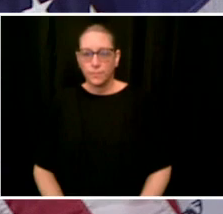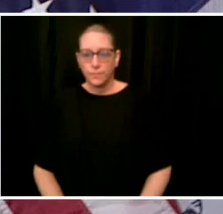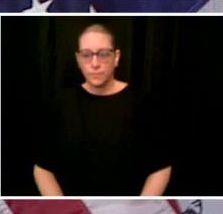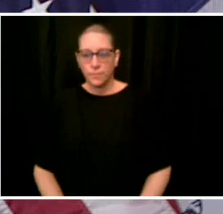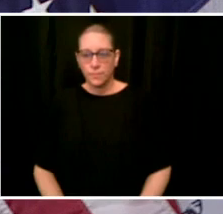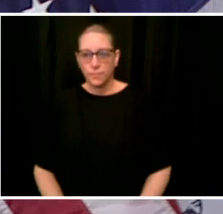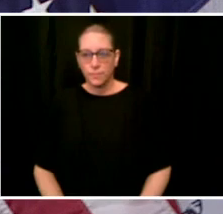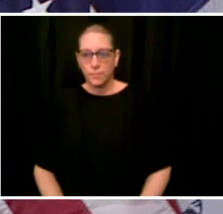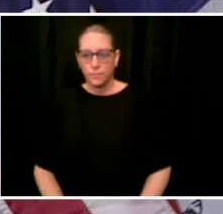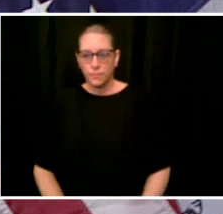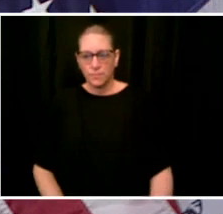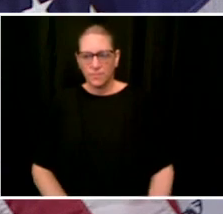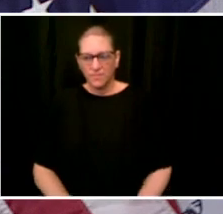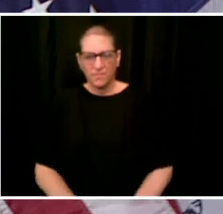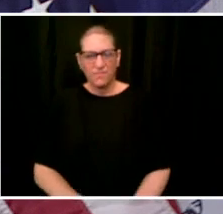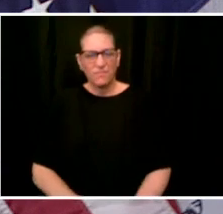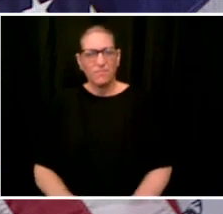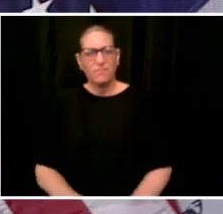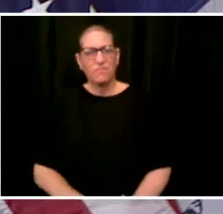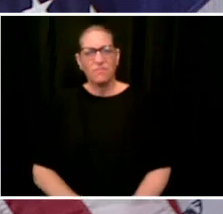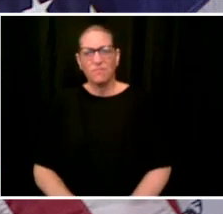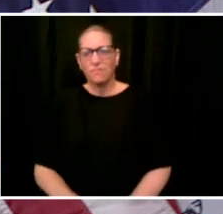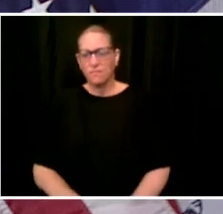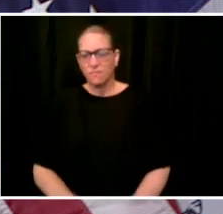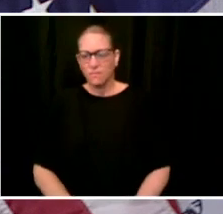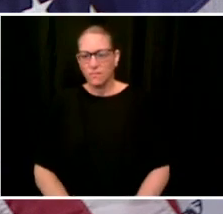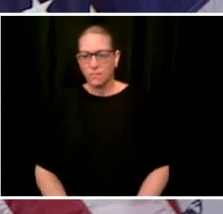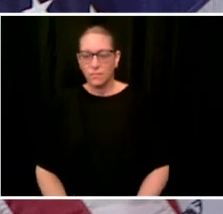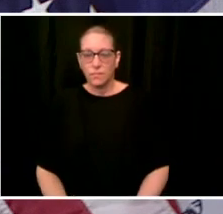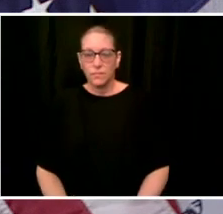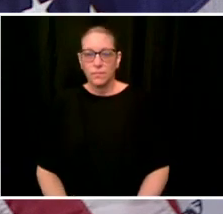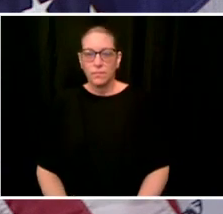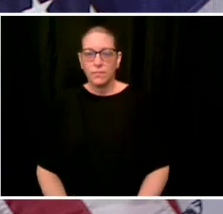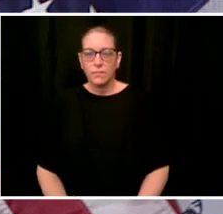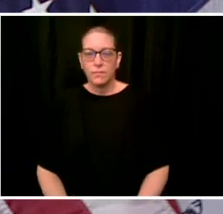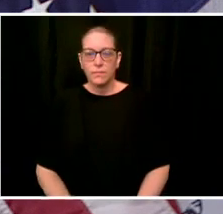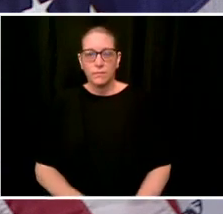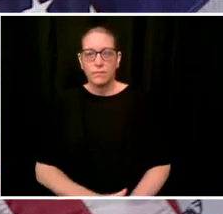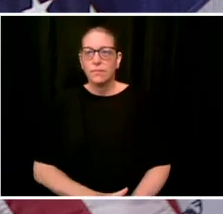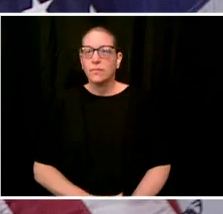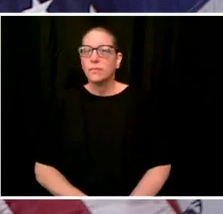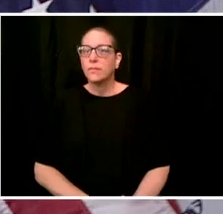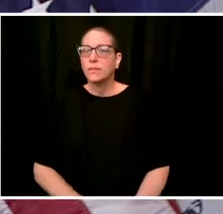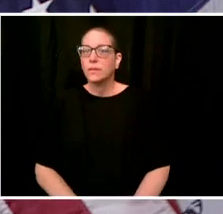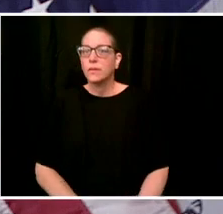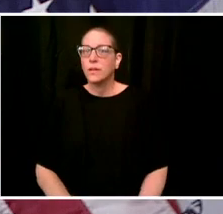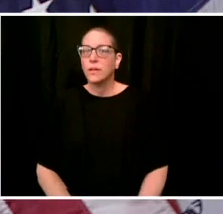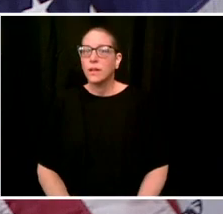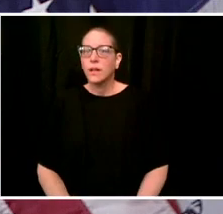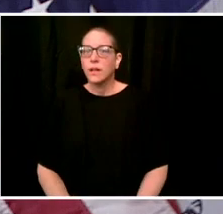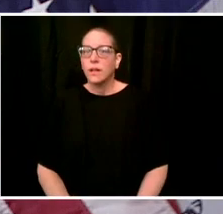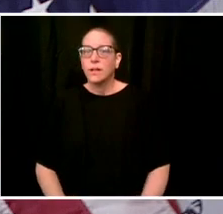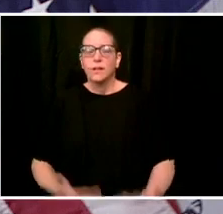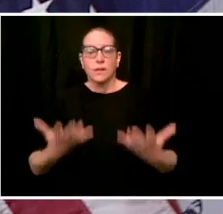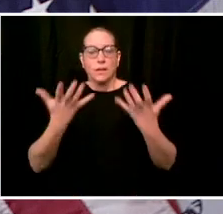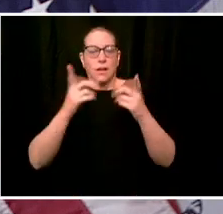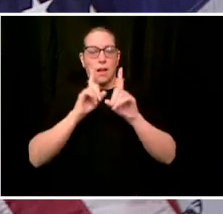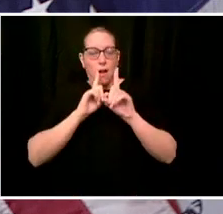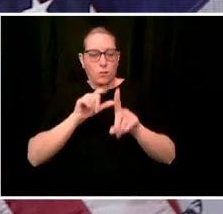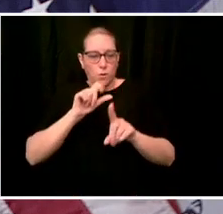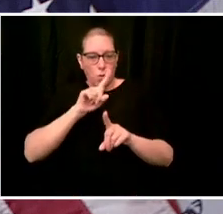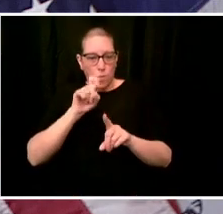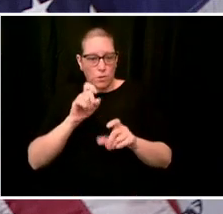a este virus en nuestras comunidades. With that, we will now turn to questions from our colleagues in the